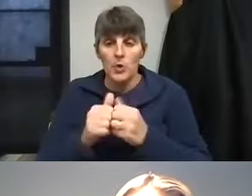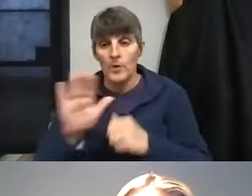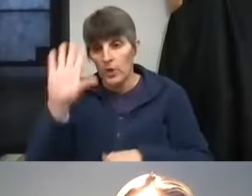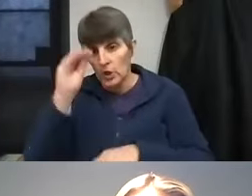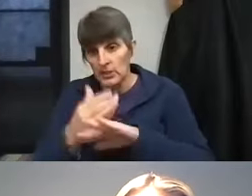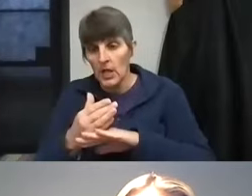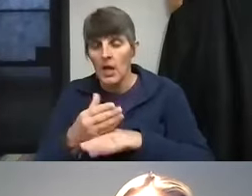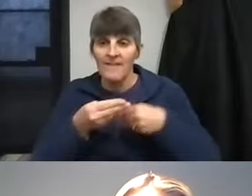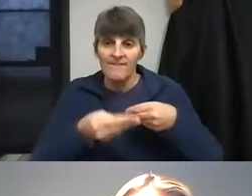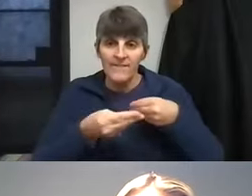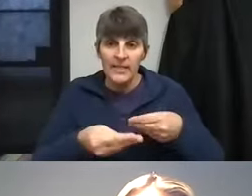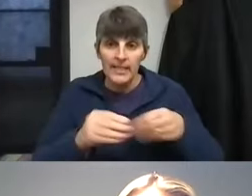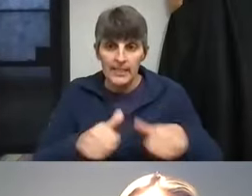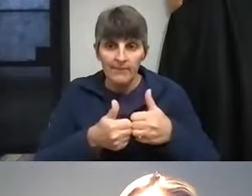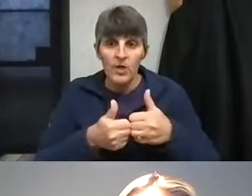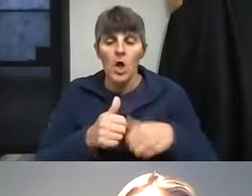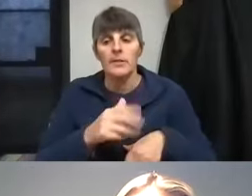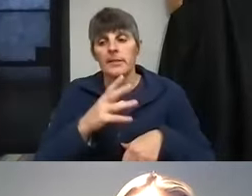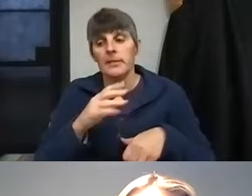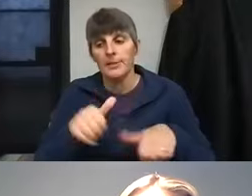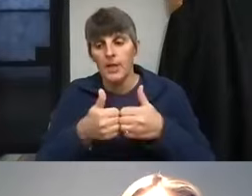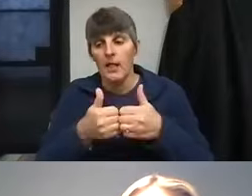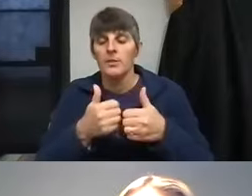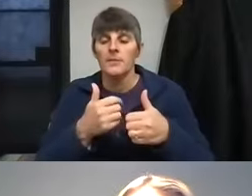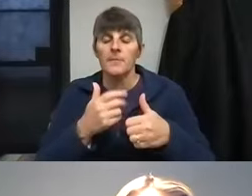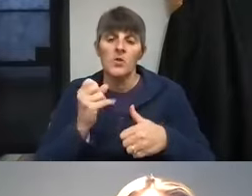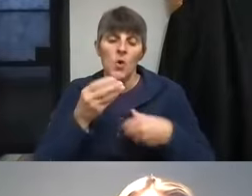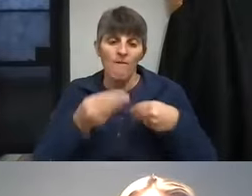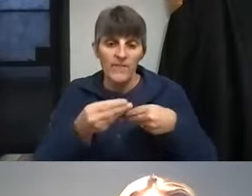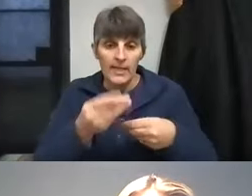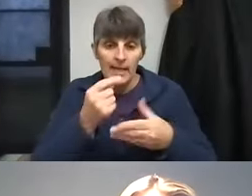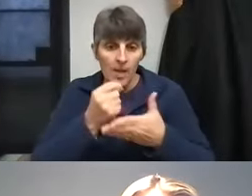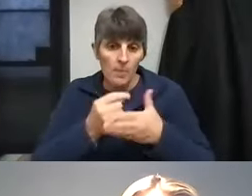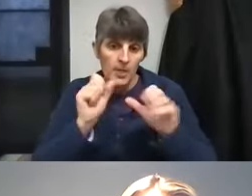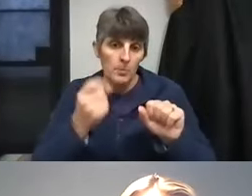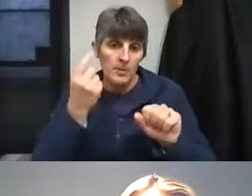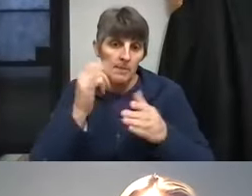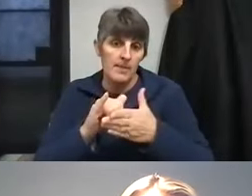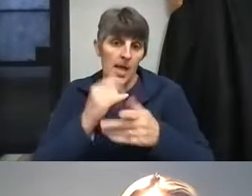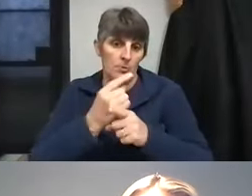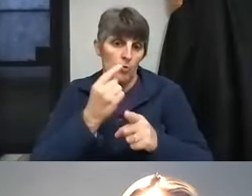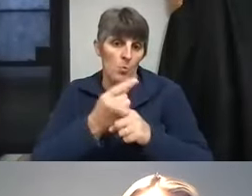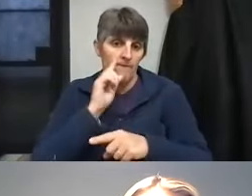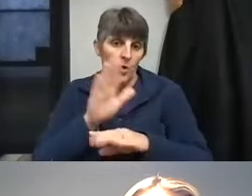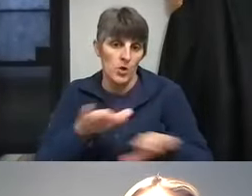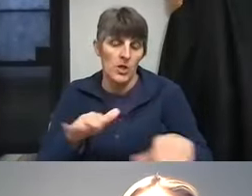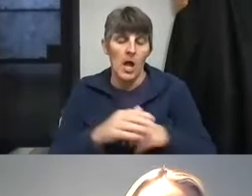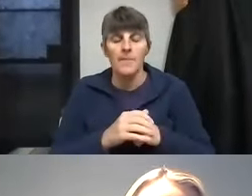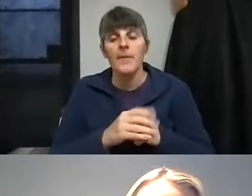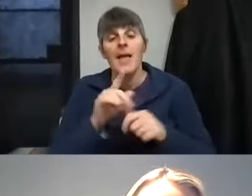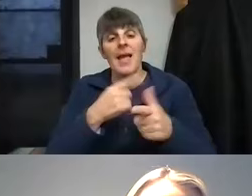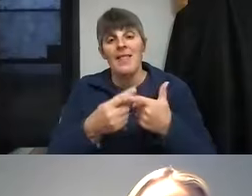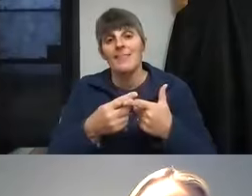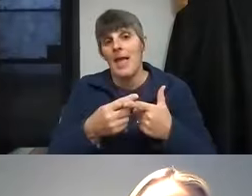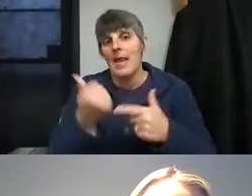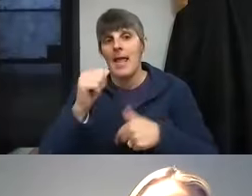son, feeding difficulties and challenges. So feeding therapy could be something that's appropriate for your child. And then of course,